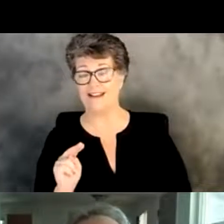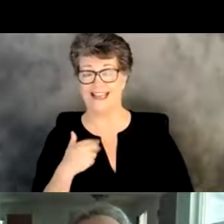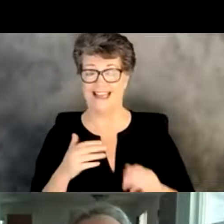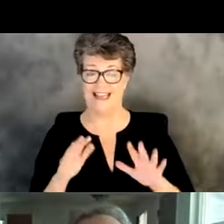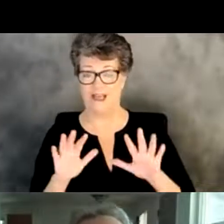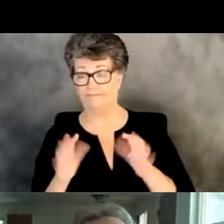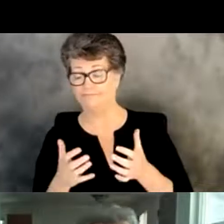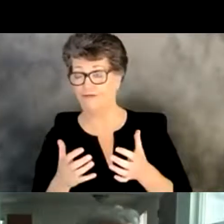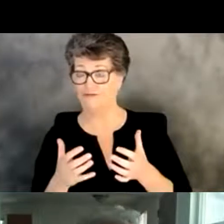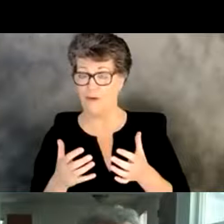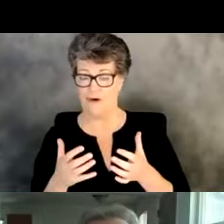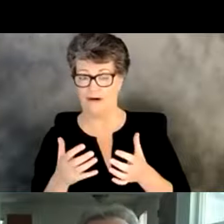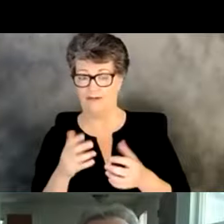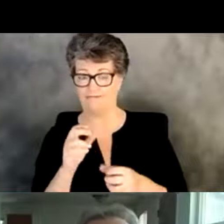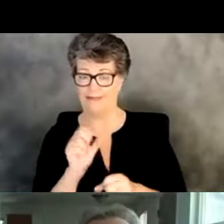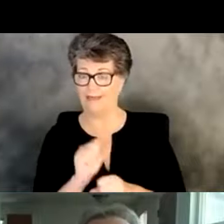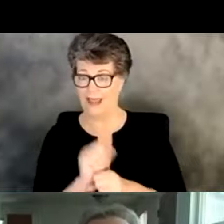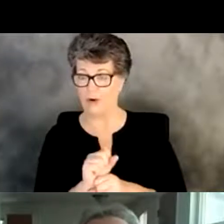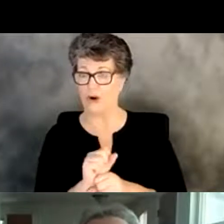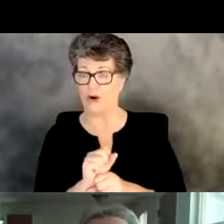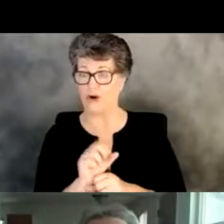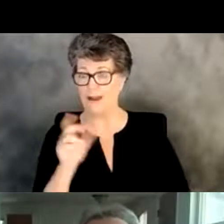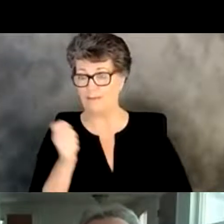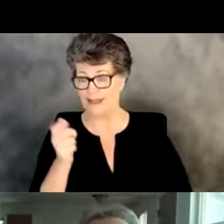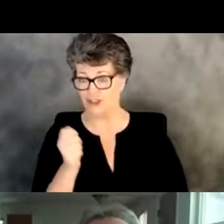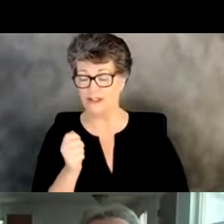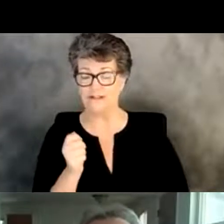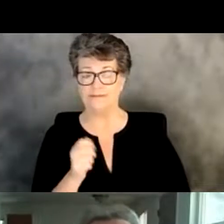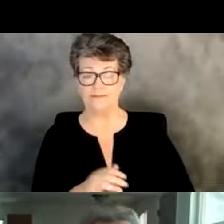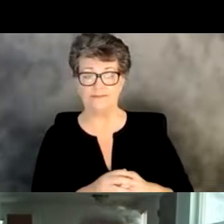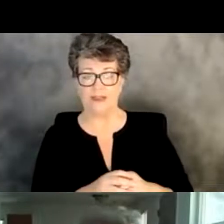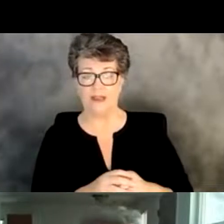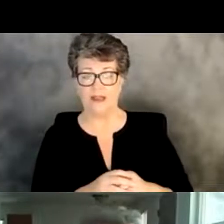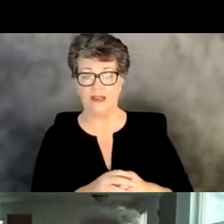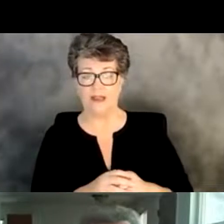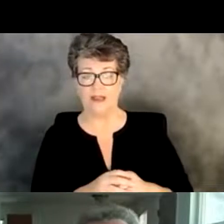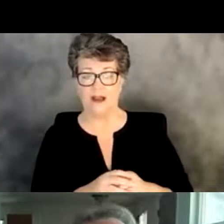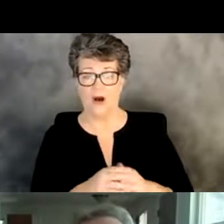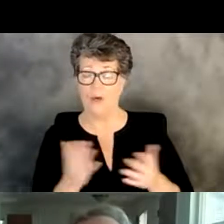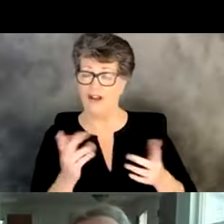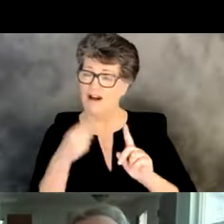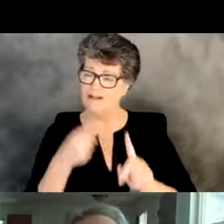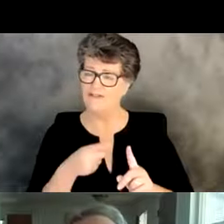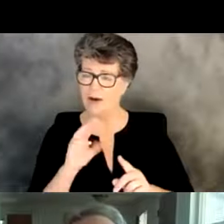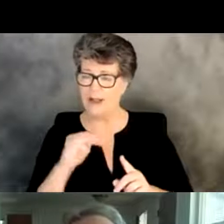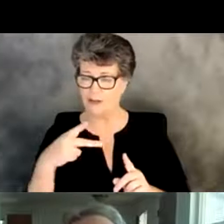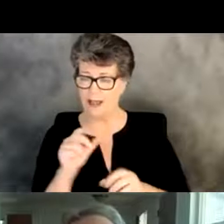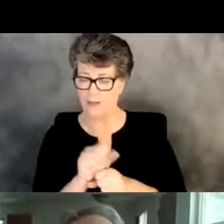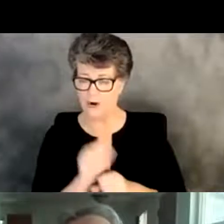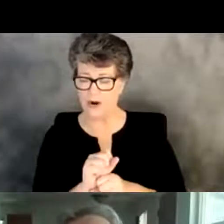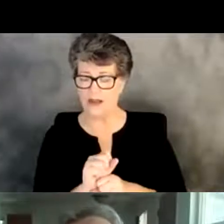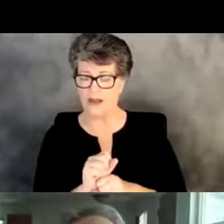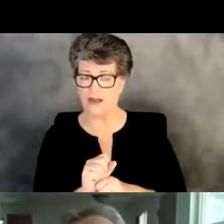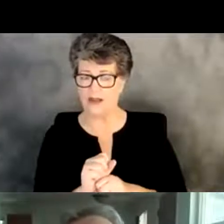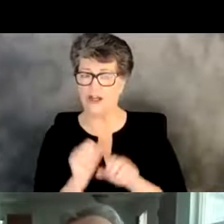Pensions. And I think, one of the themes of our master plan work has been that you really can't